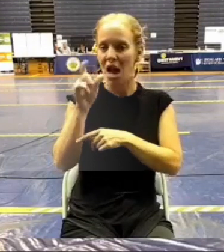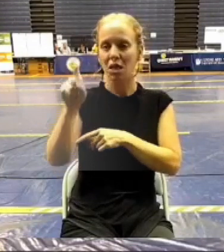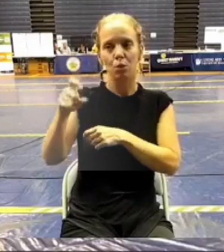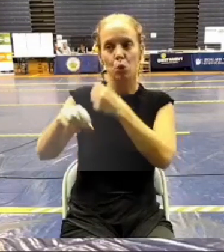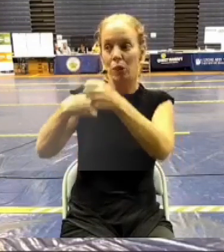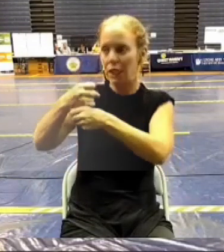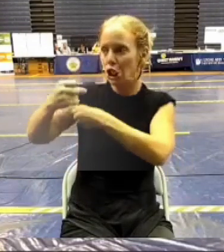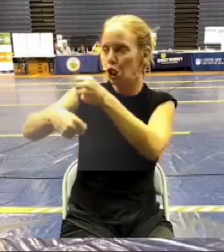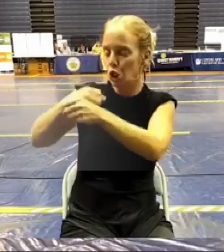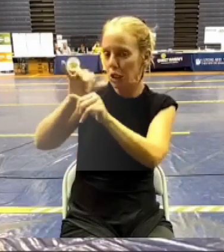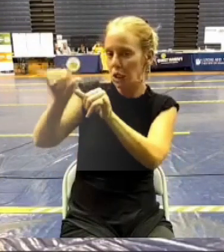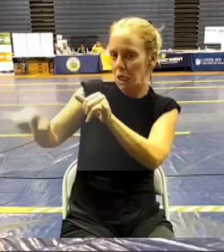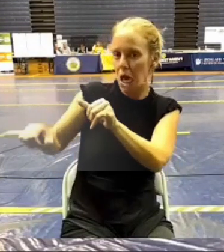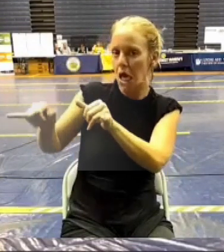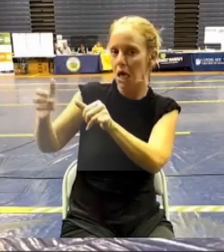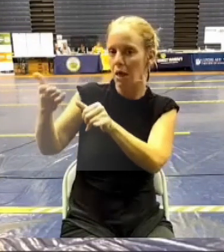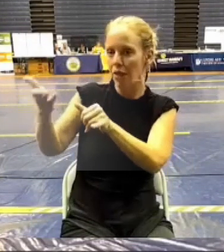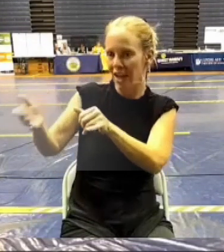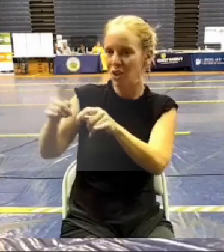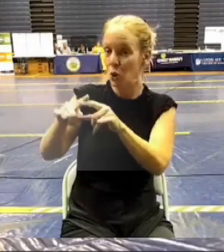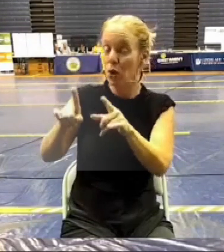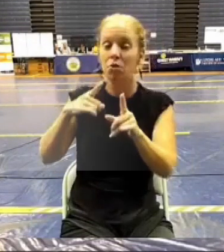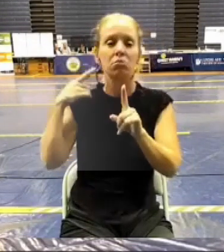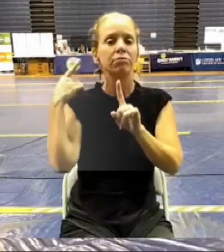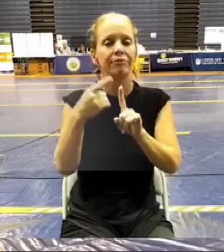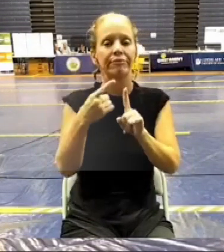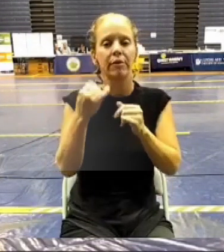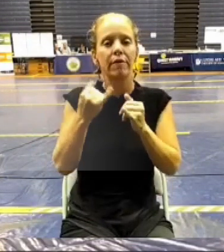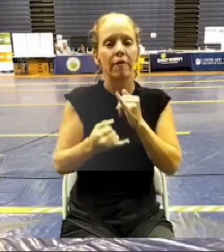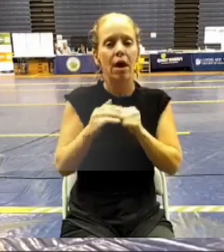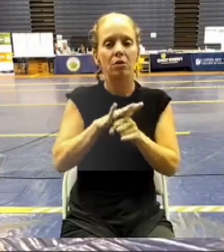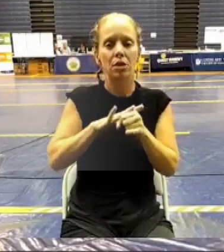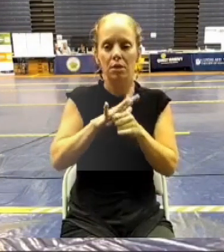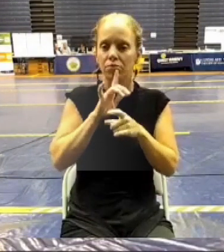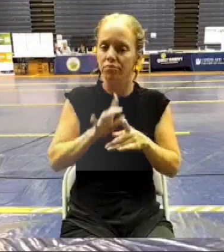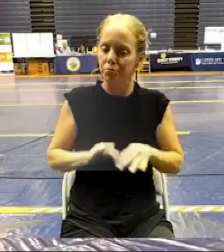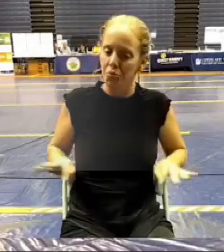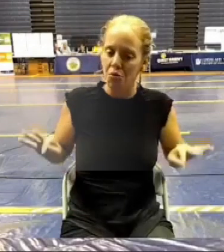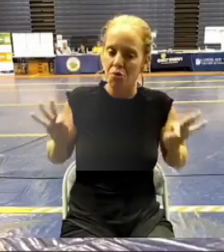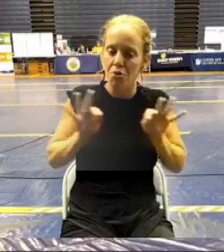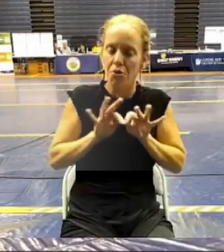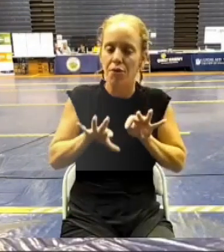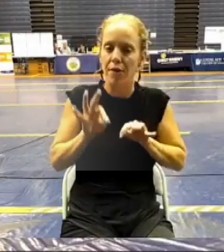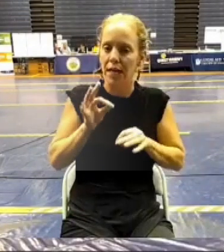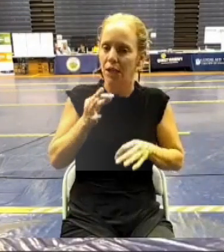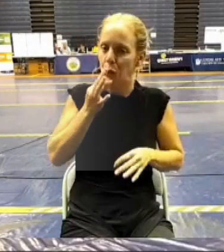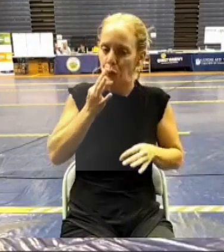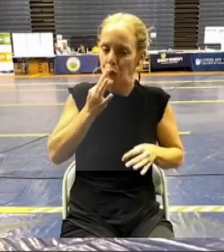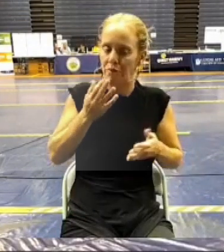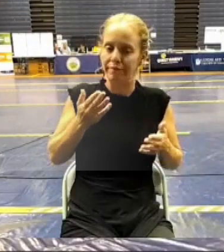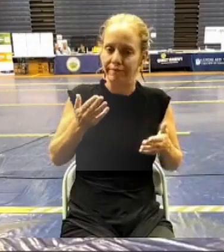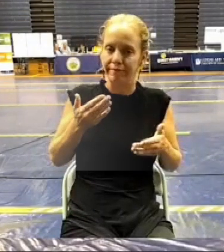years and years and years. So we really need to find a final site that's designed to contain this debris.